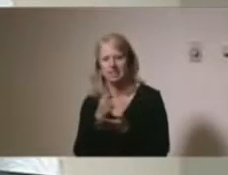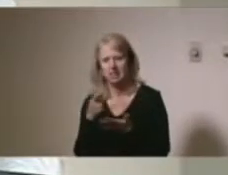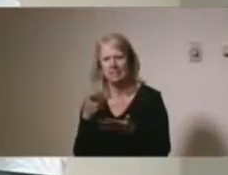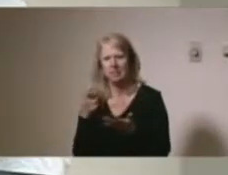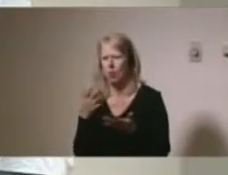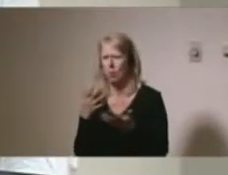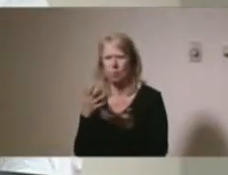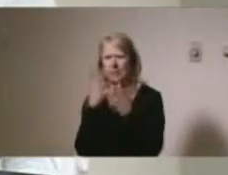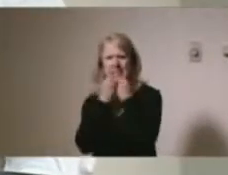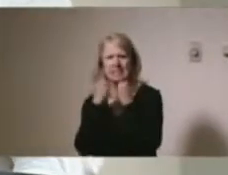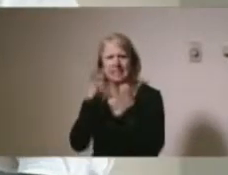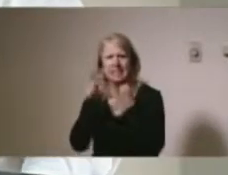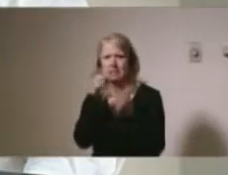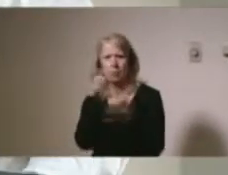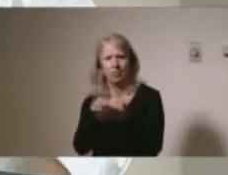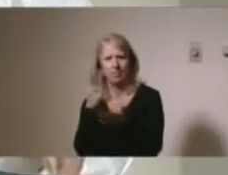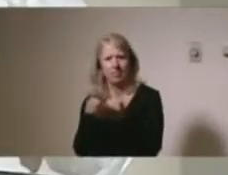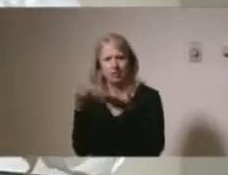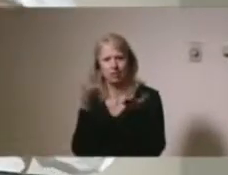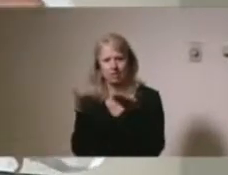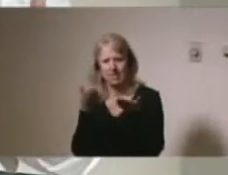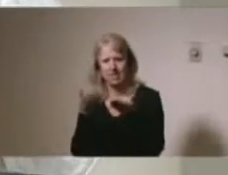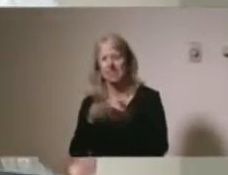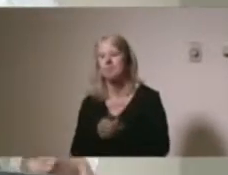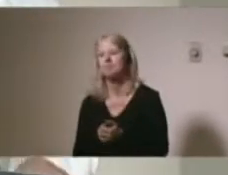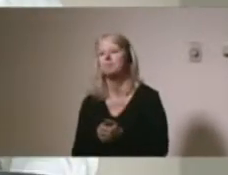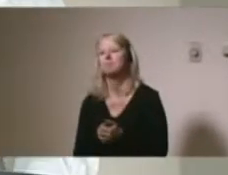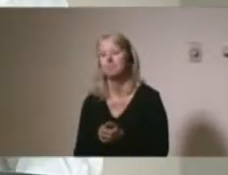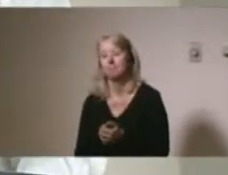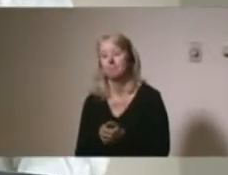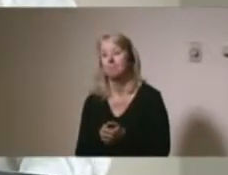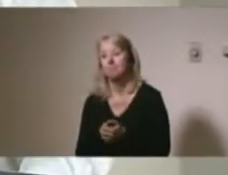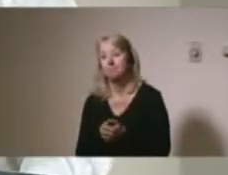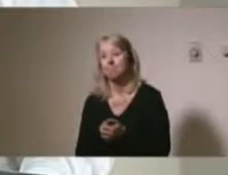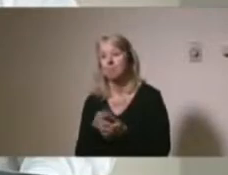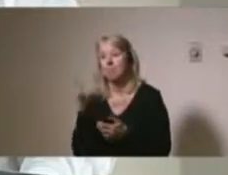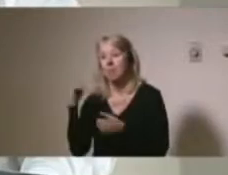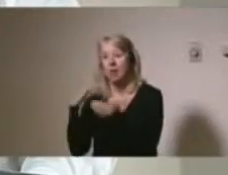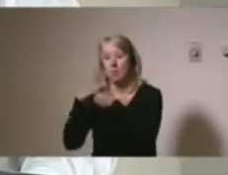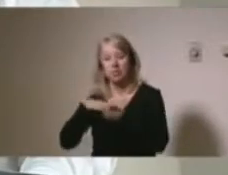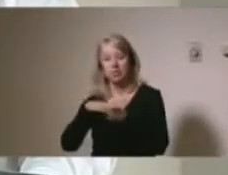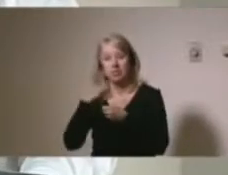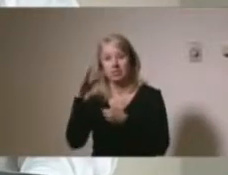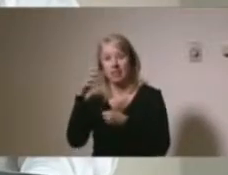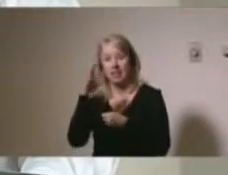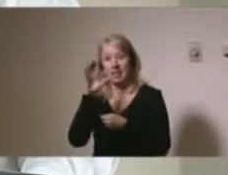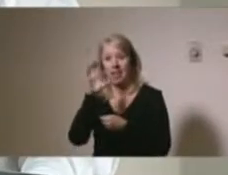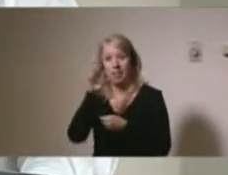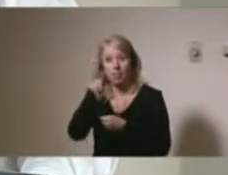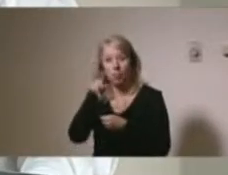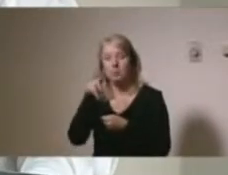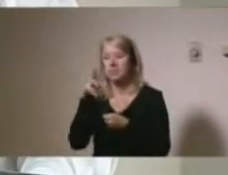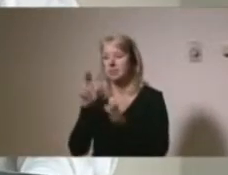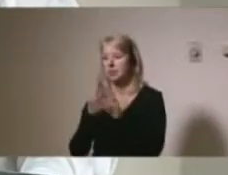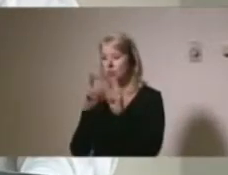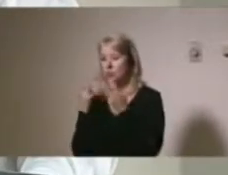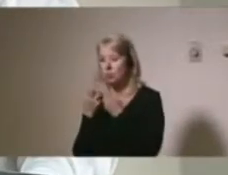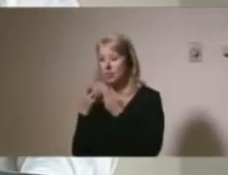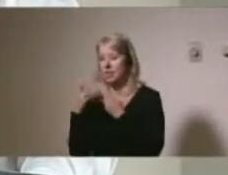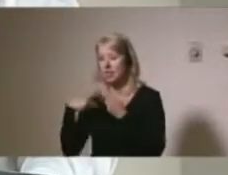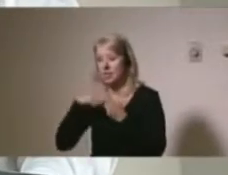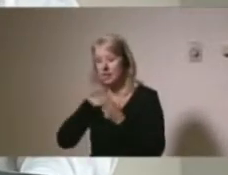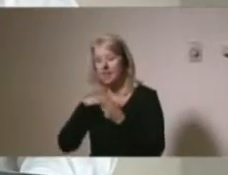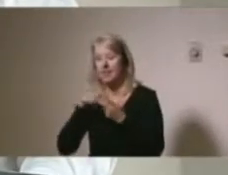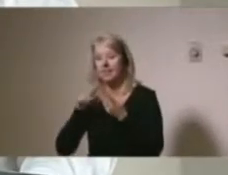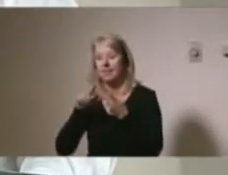necessary service. So with this pressure that was put on Canada Post by both our union,